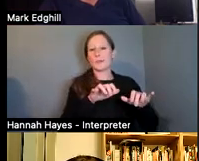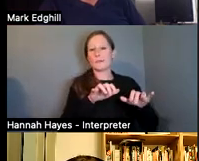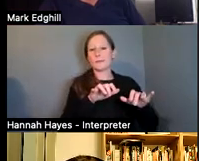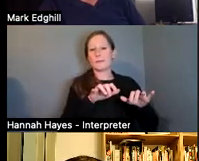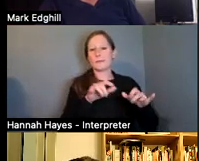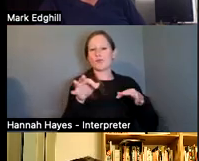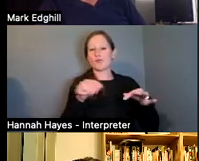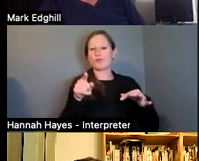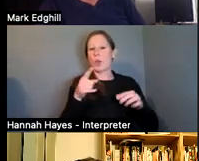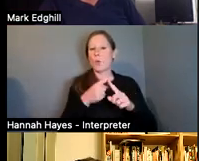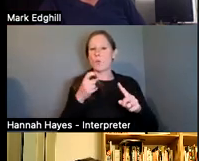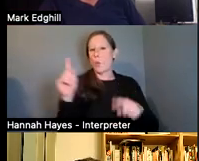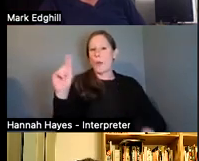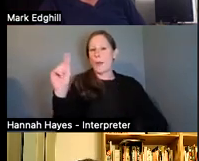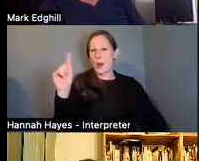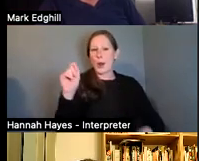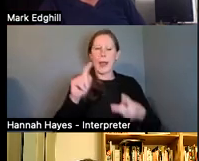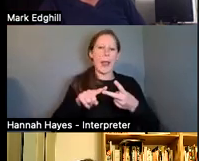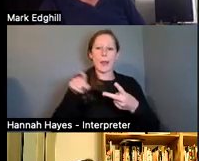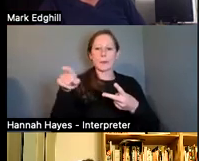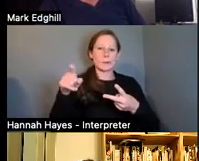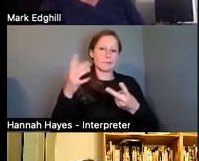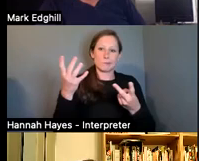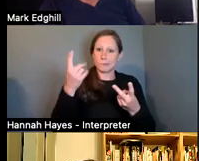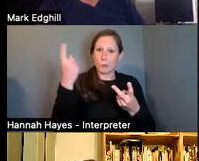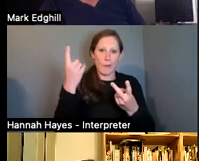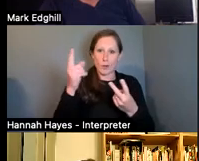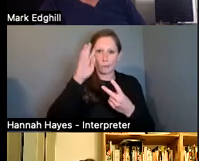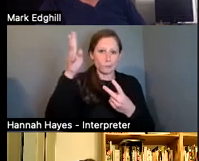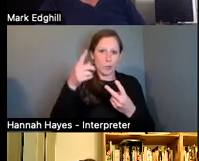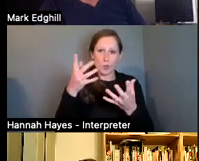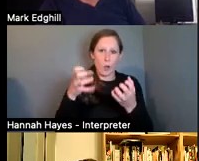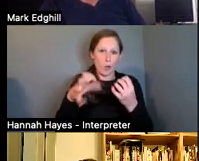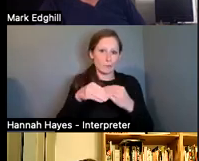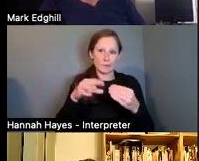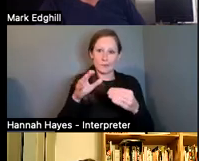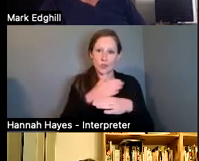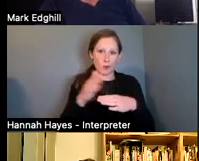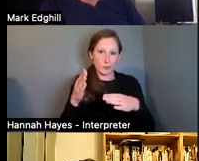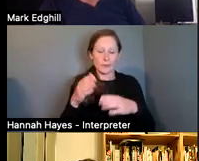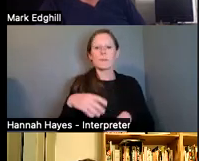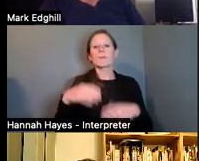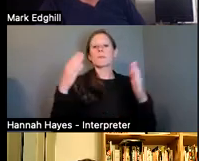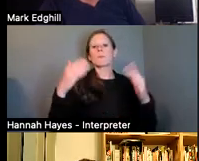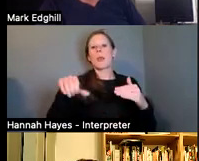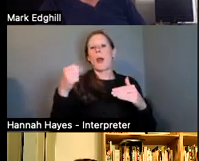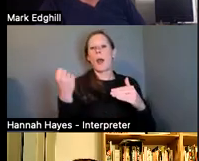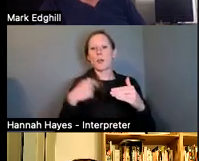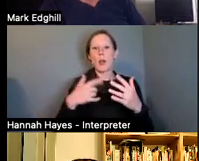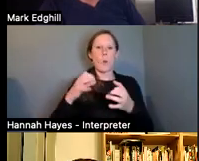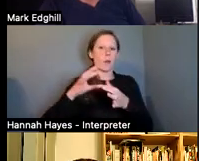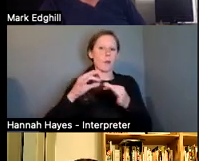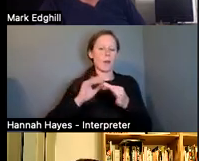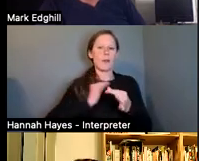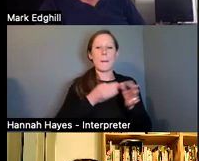yourself tonight. Okay. And just one other thing I wanted to say about our plan for